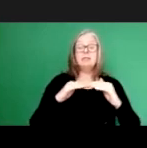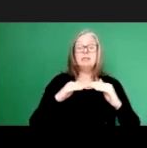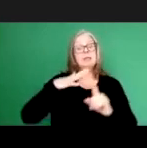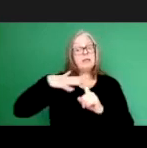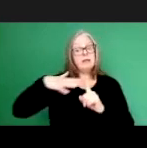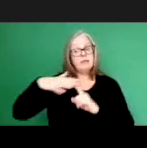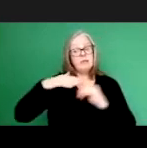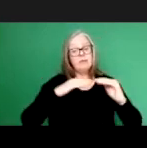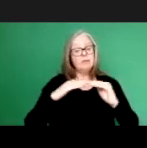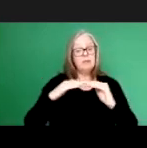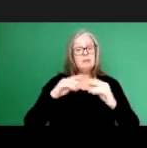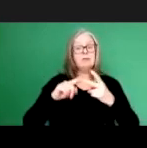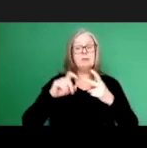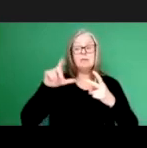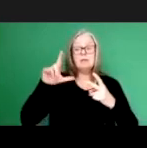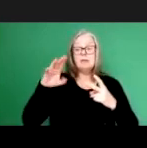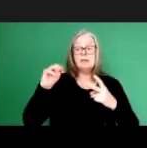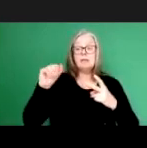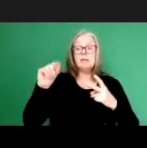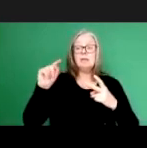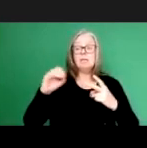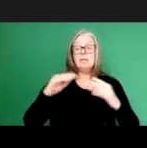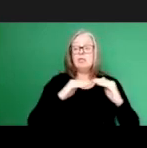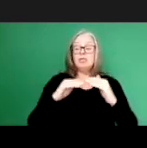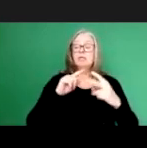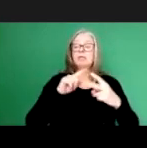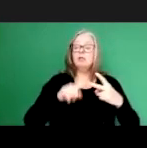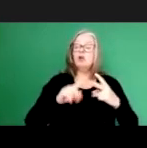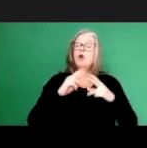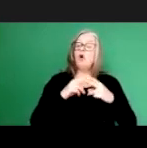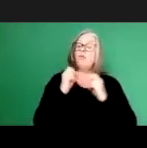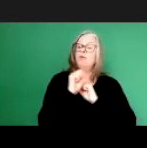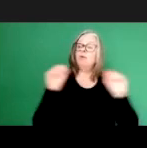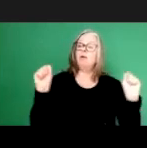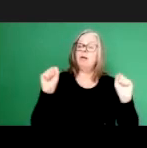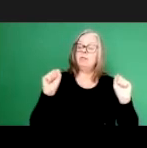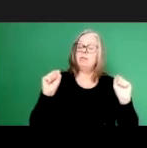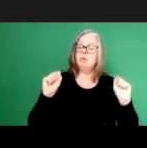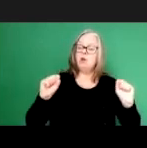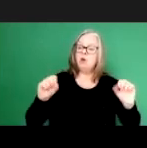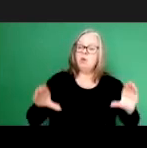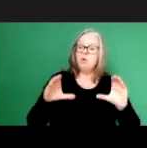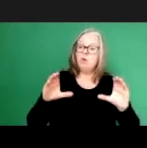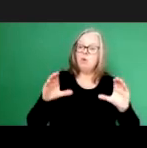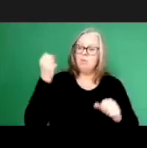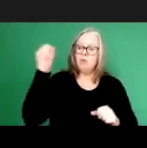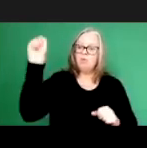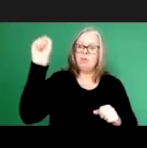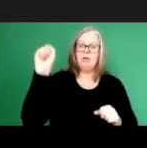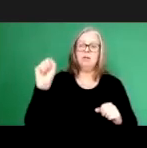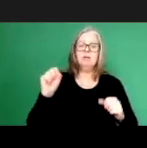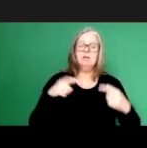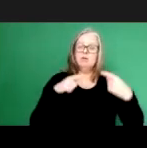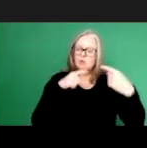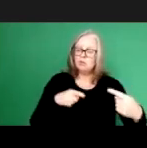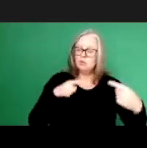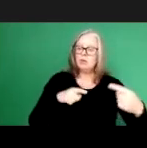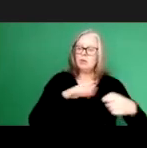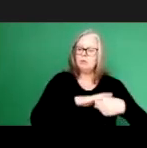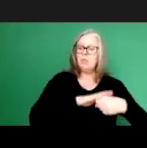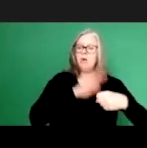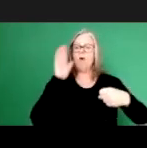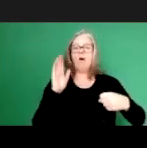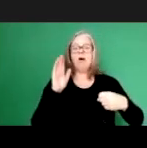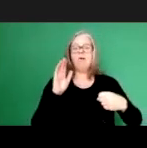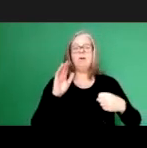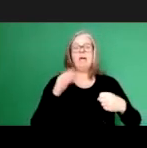and climate justice are freedom movements. Um, they're freedom struggles that are particularly significant now. They're intersectional and they cross